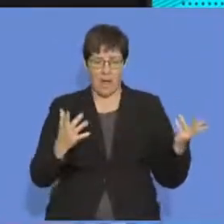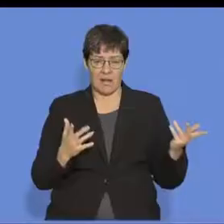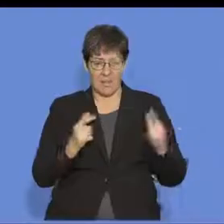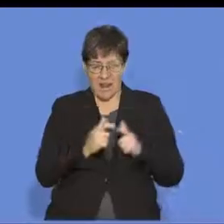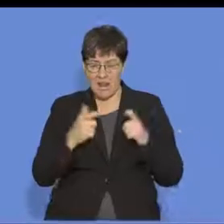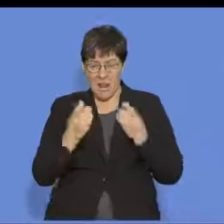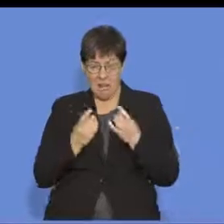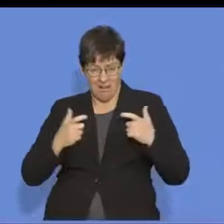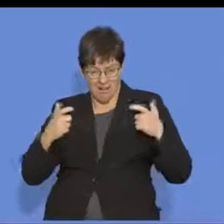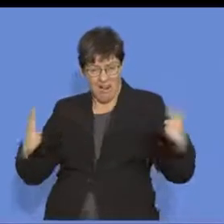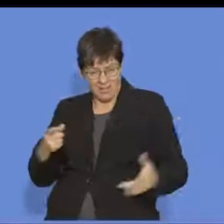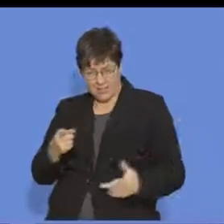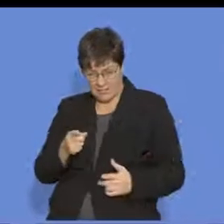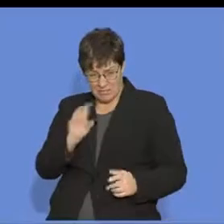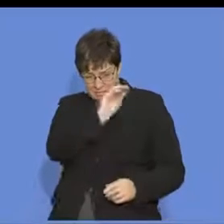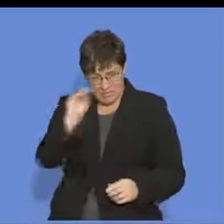So